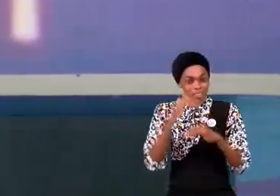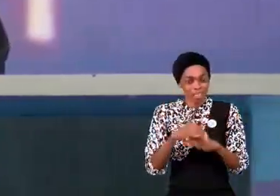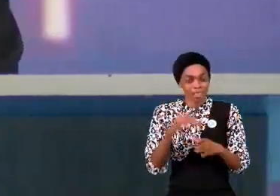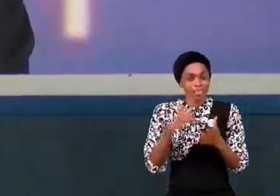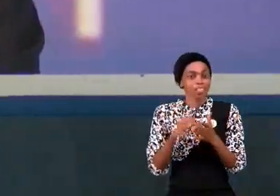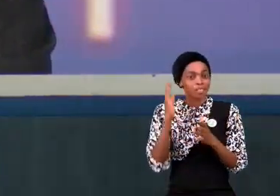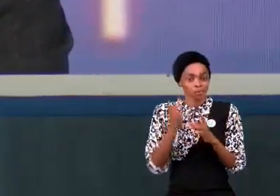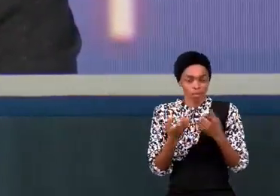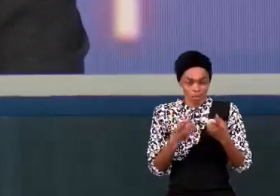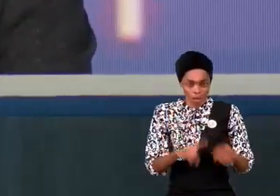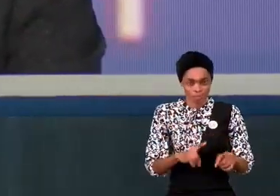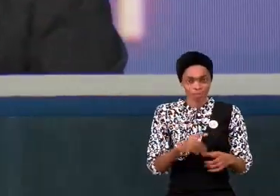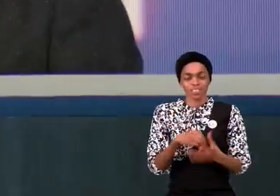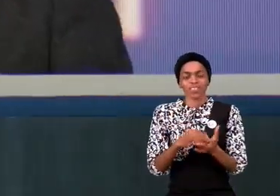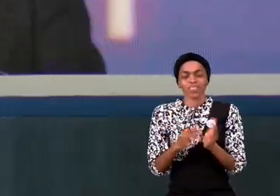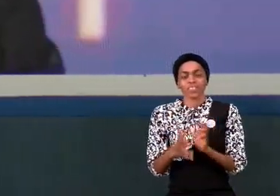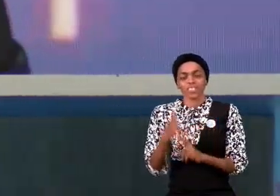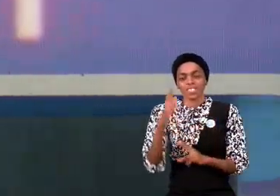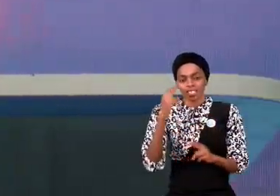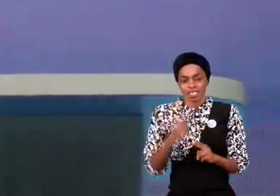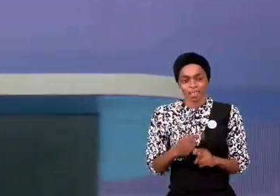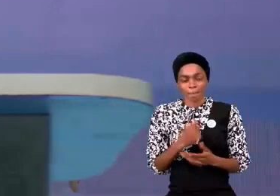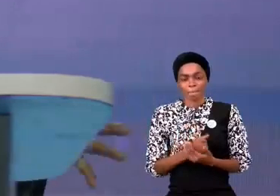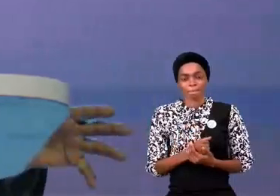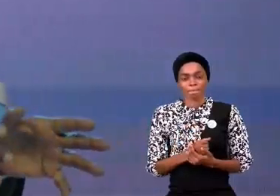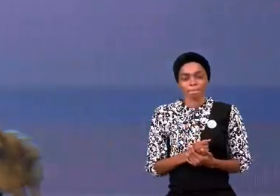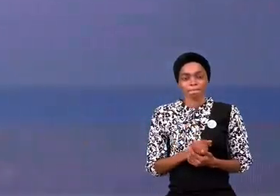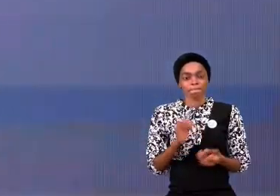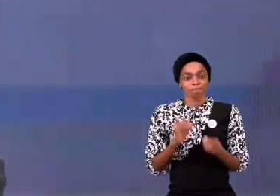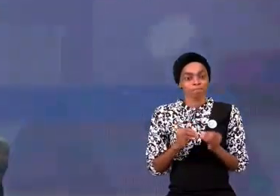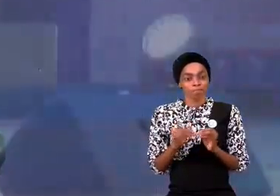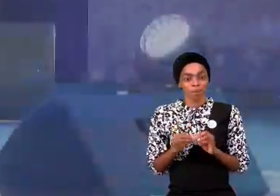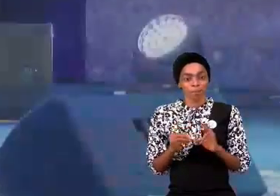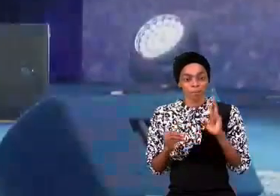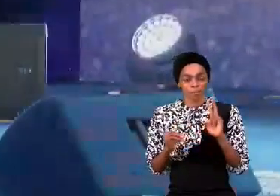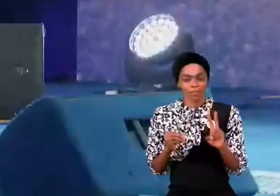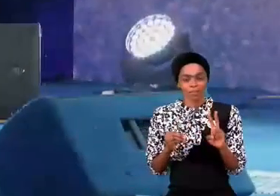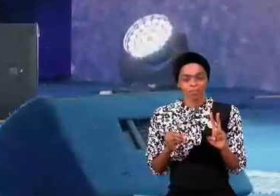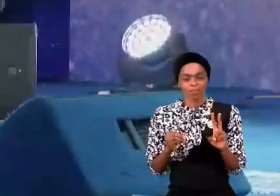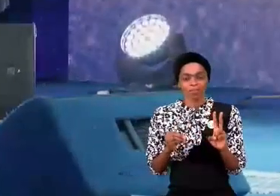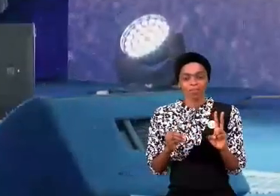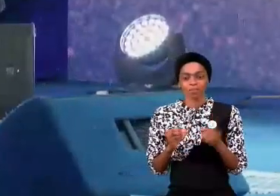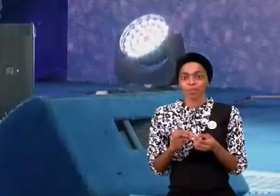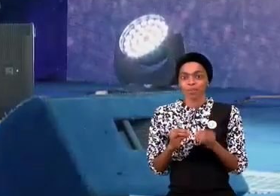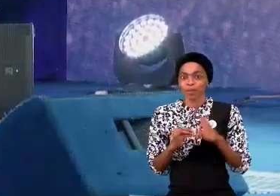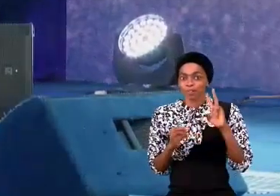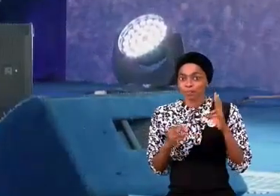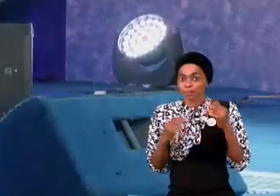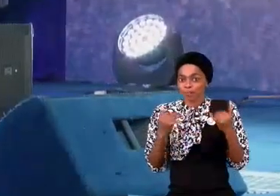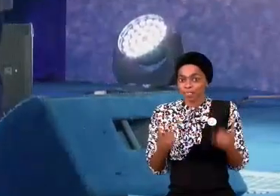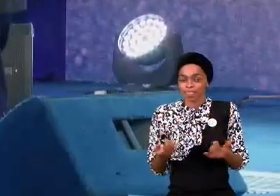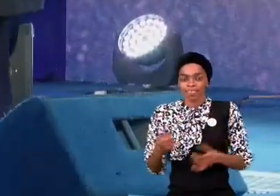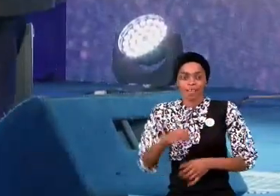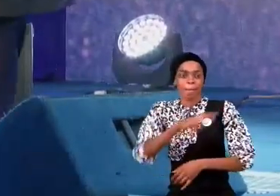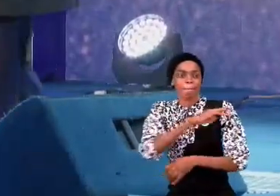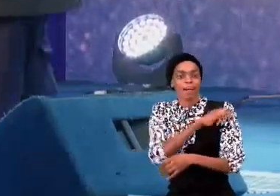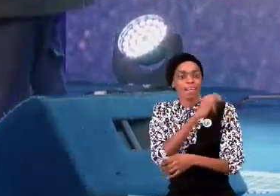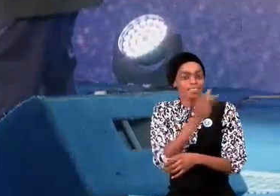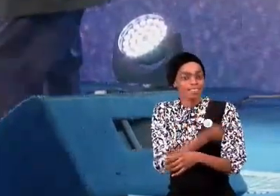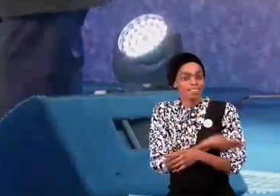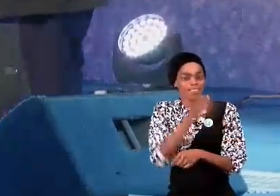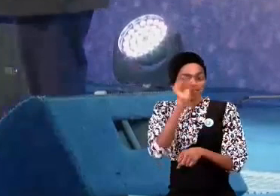mighty works of the conqueror, our healer. The